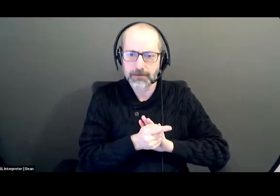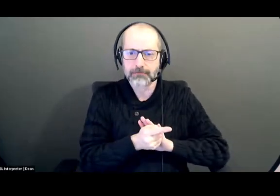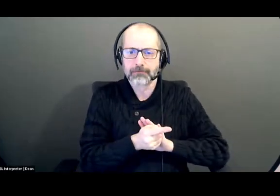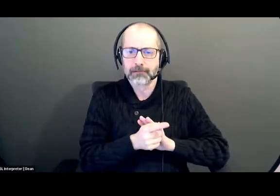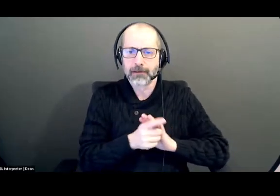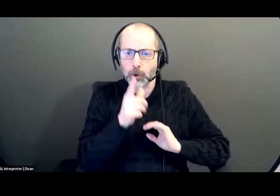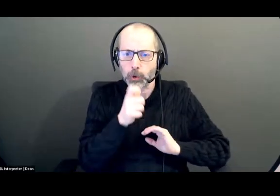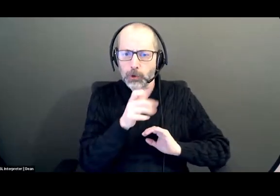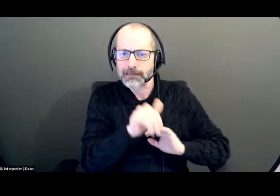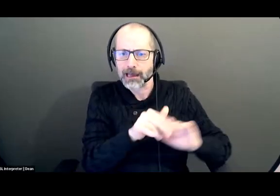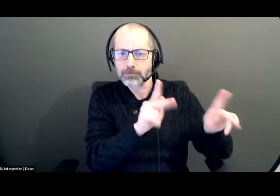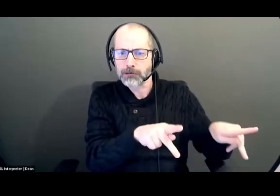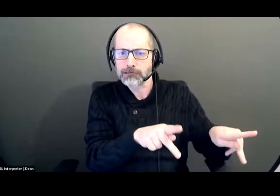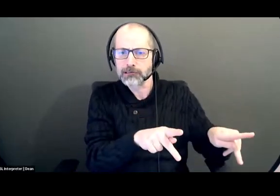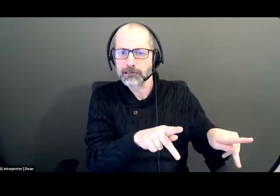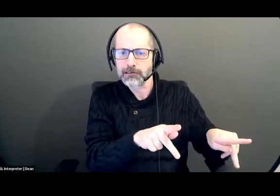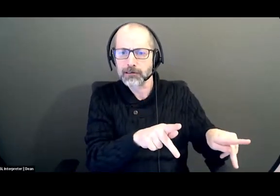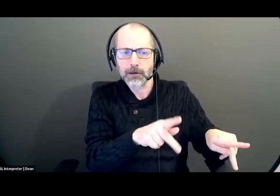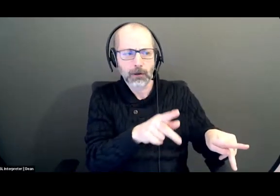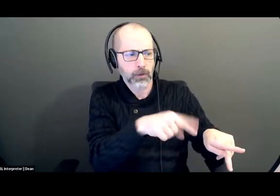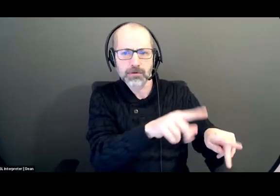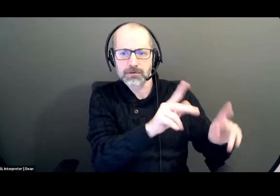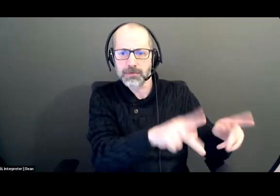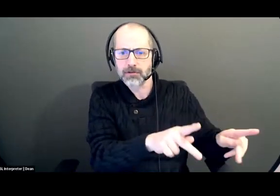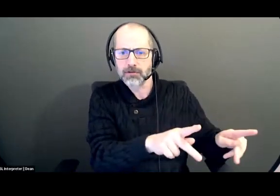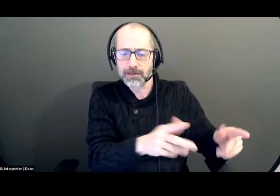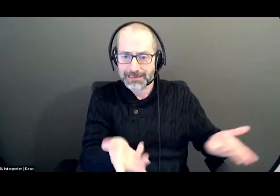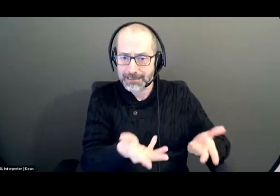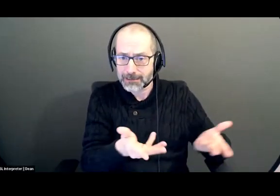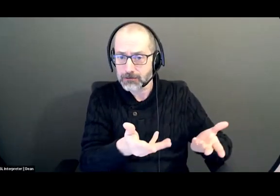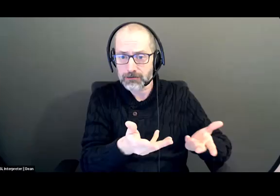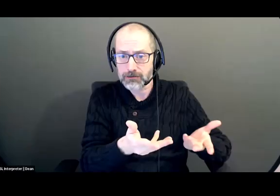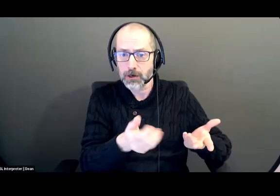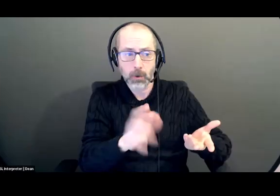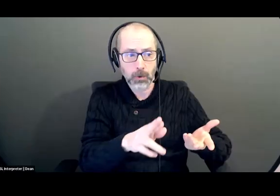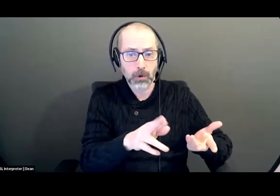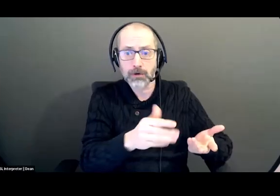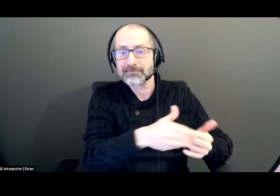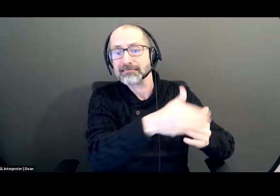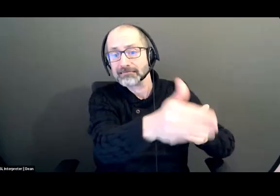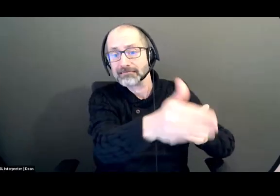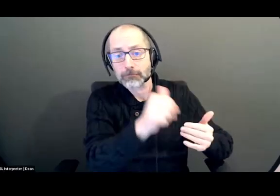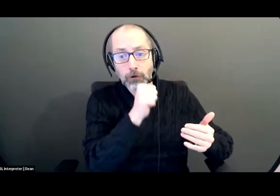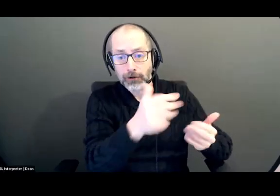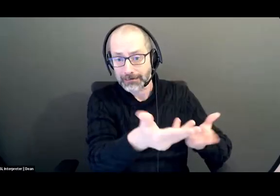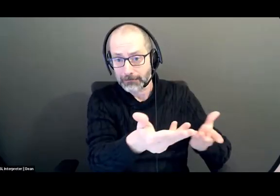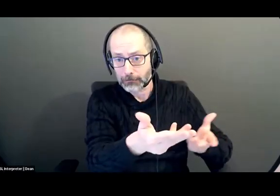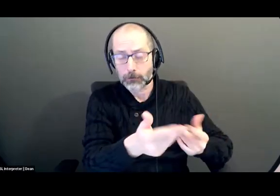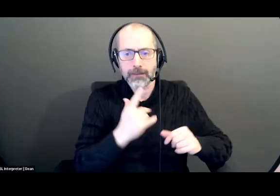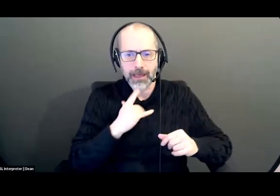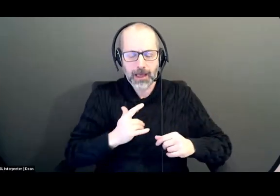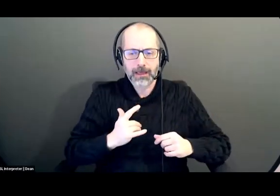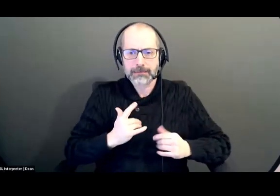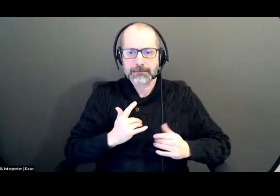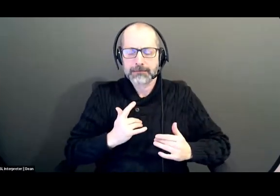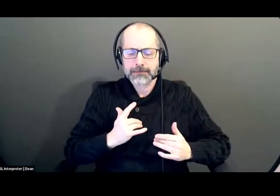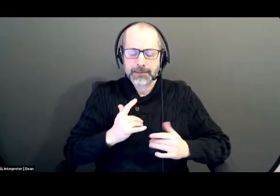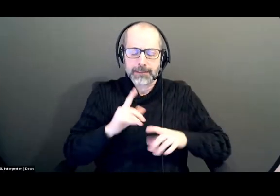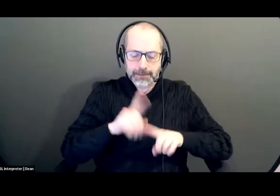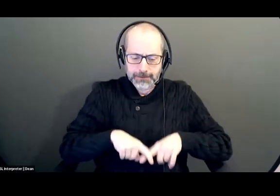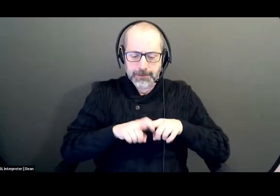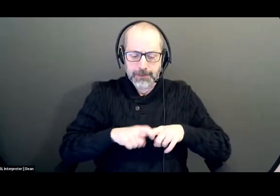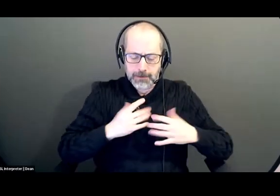we acknowledge their work and their contributions, and how do we keep that momentum when we may be feeling stretched?